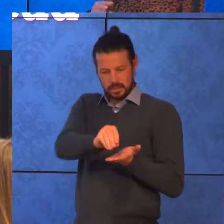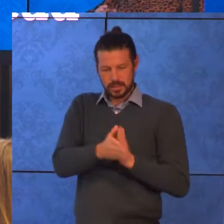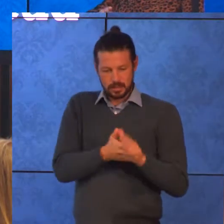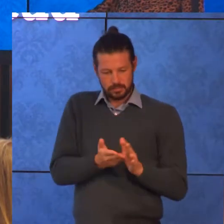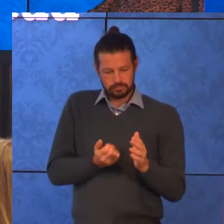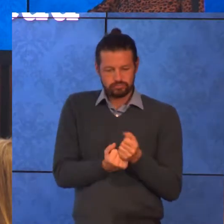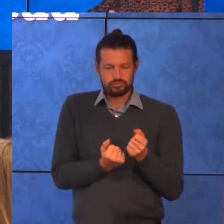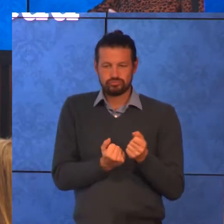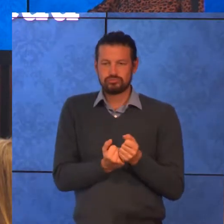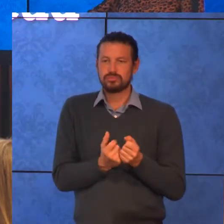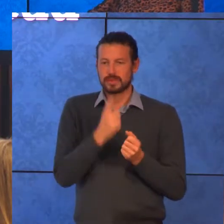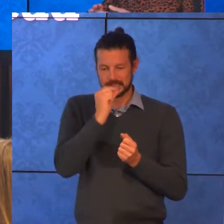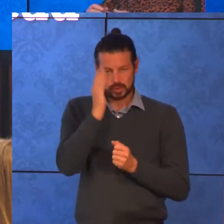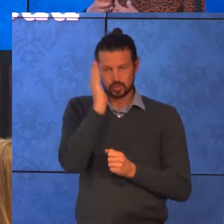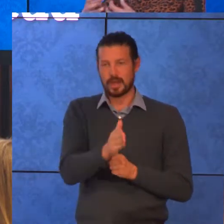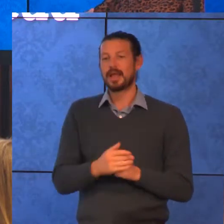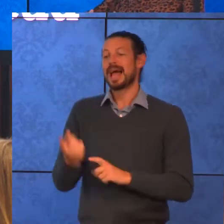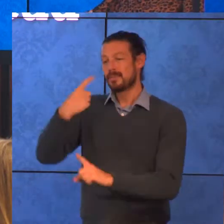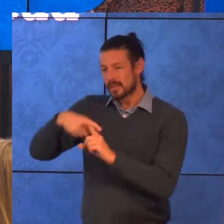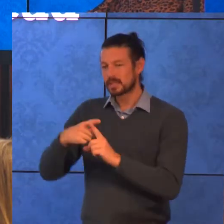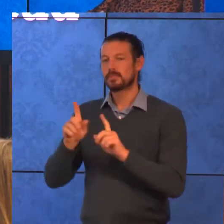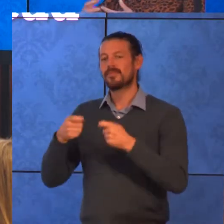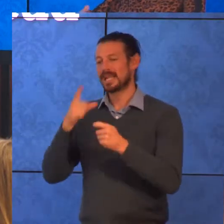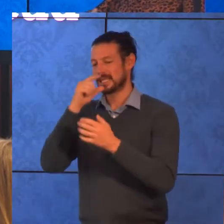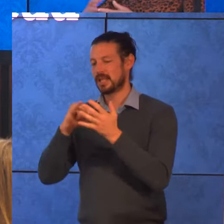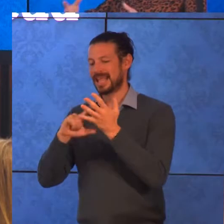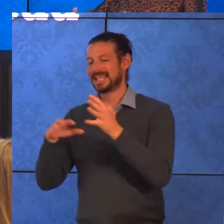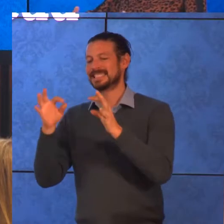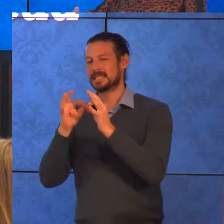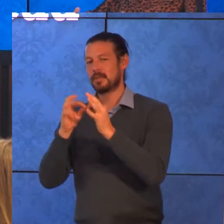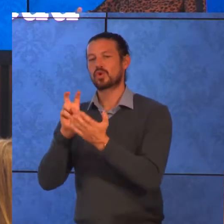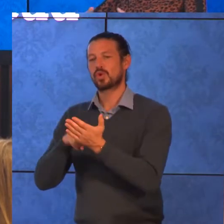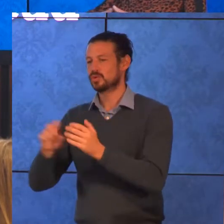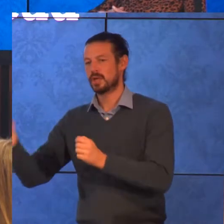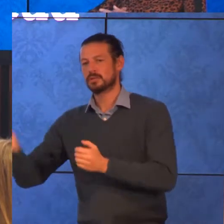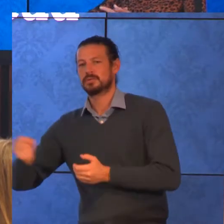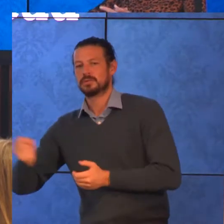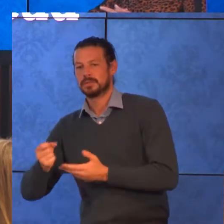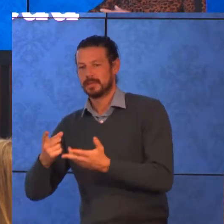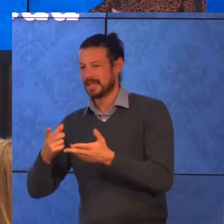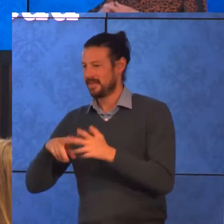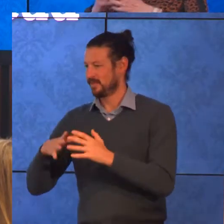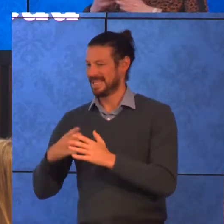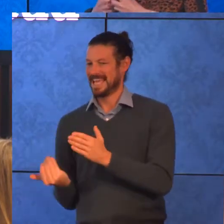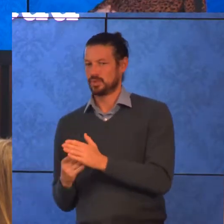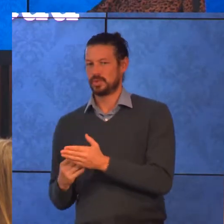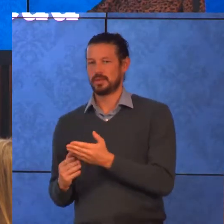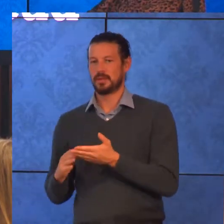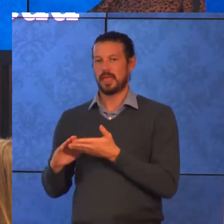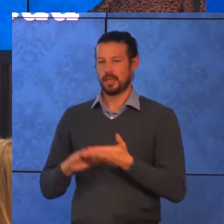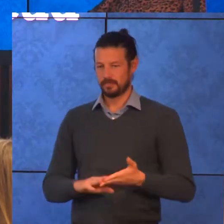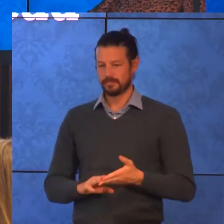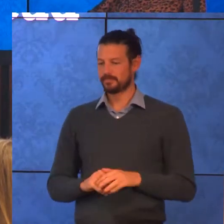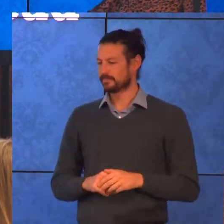supports. We've also allowed providers to subcontract to get some additional help where they can't provide all of those services. They'll also benefit from